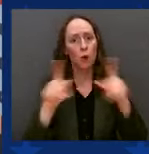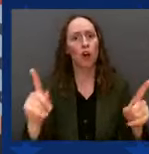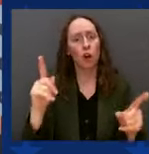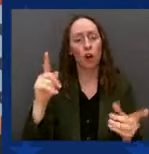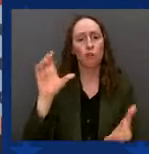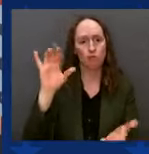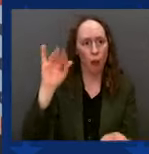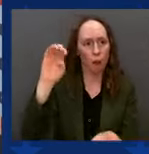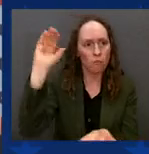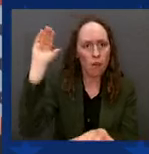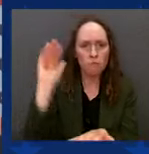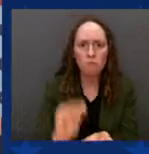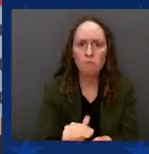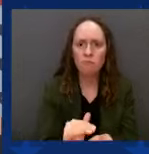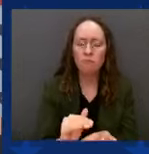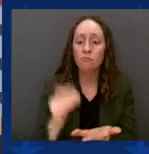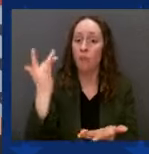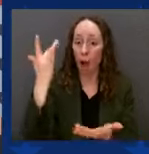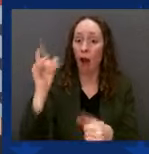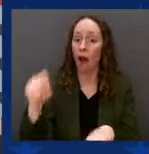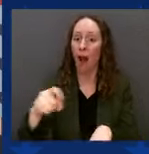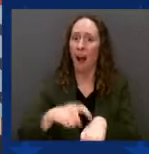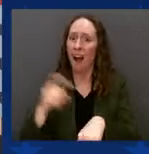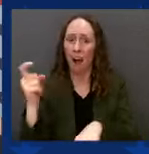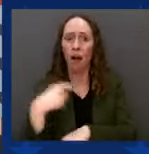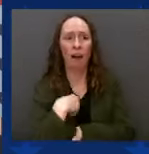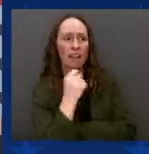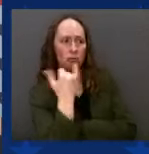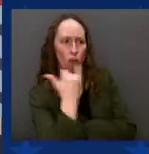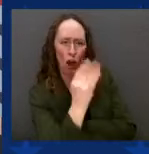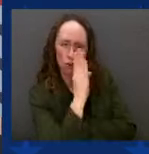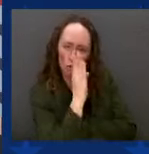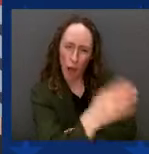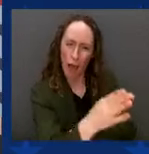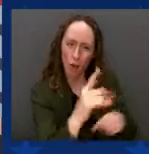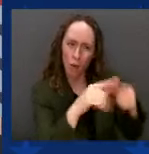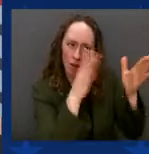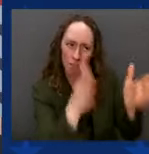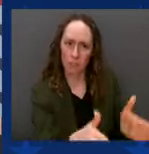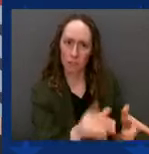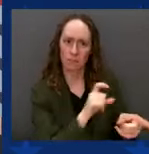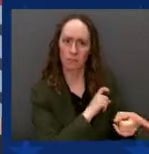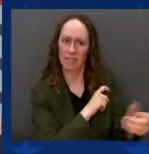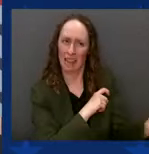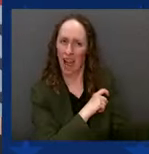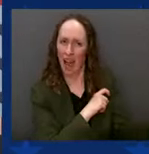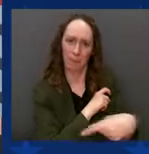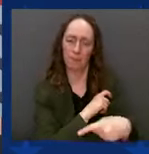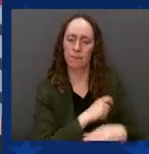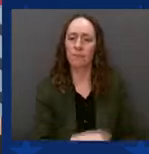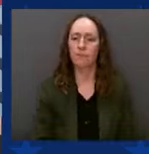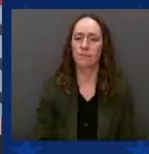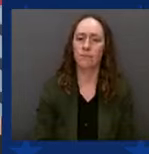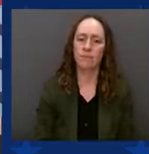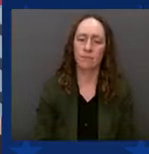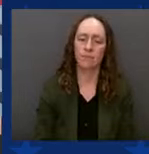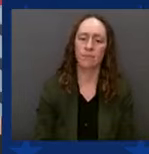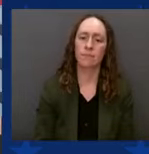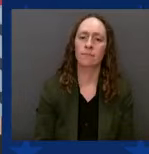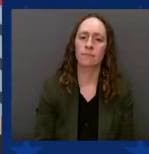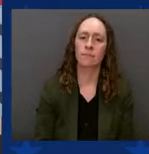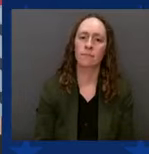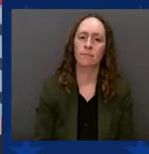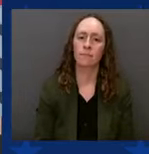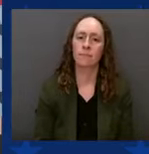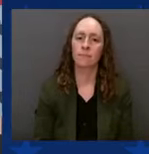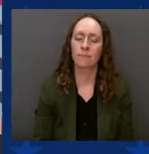Cops need help. There's some bad cops, by the way. What we did, my Justice Department just did in Louisville,